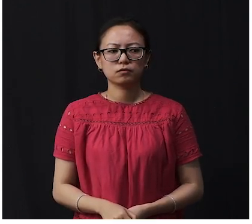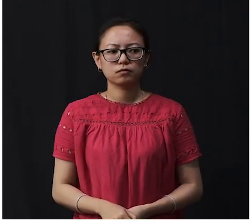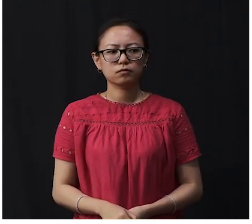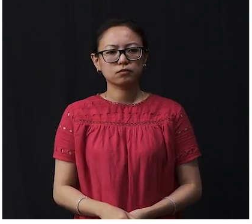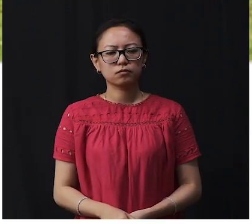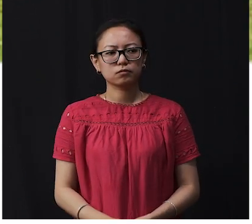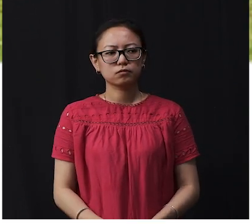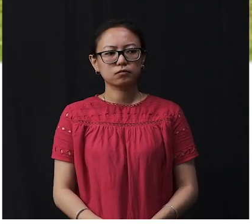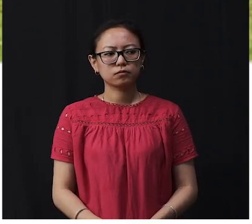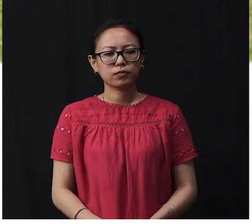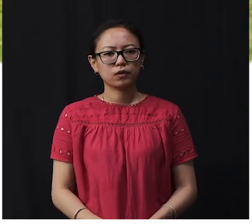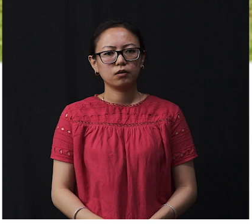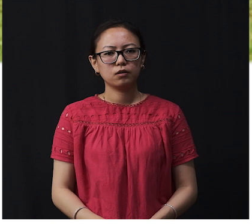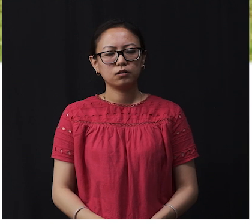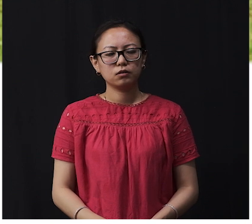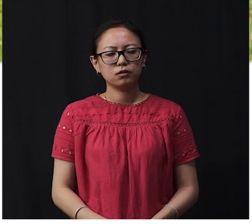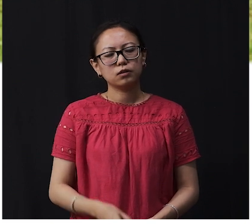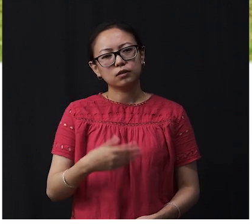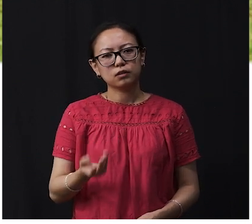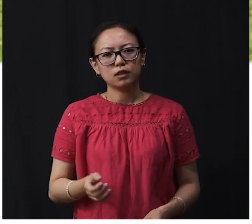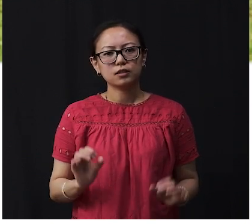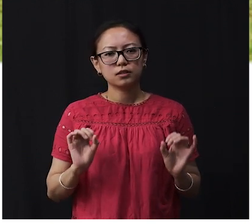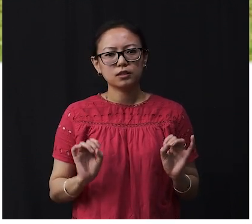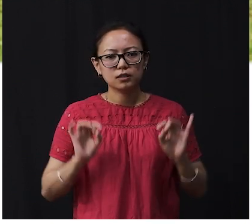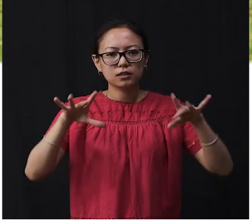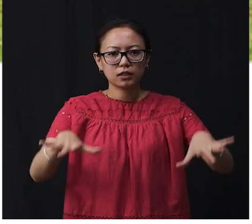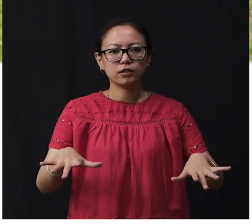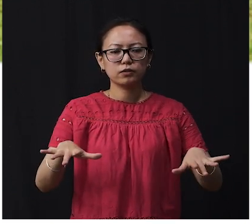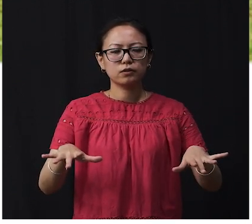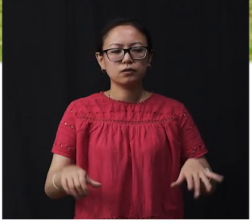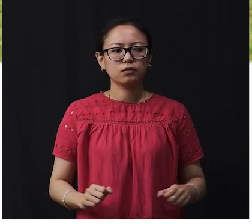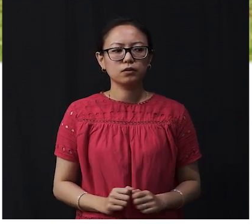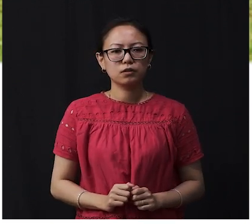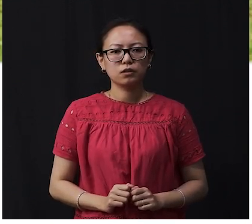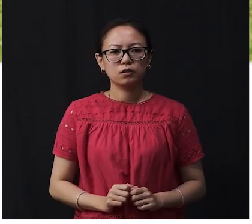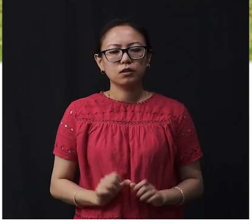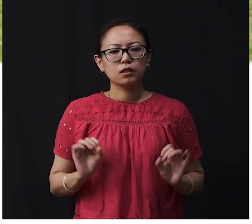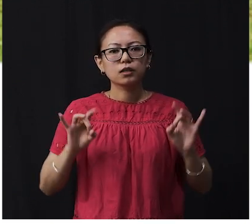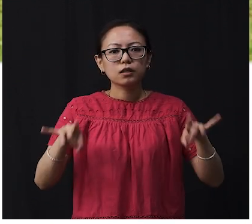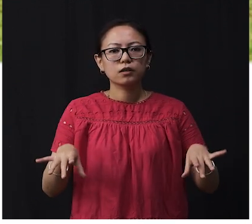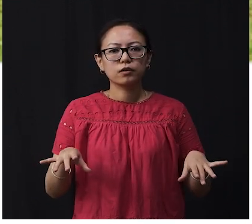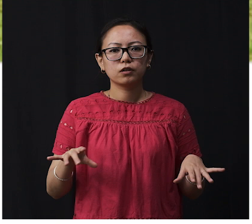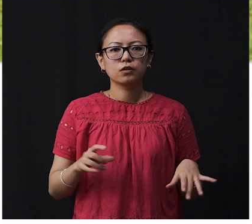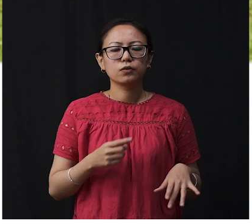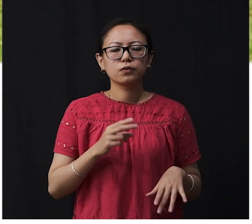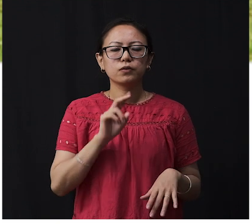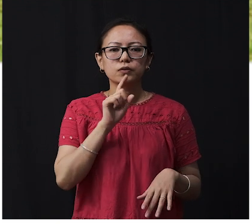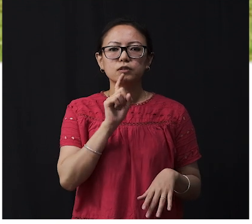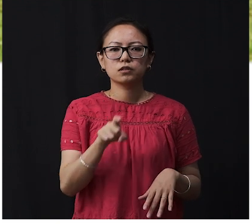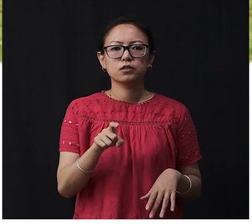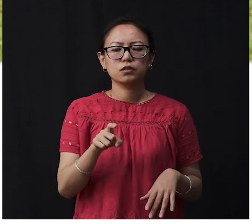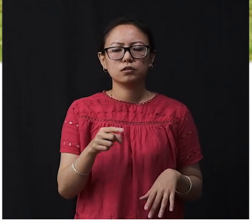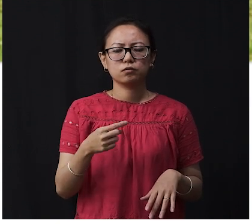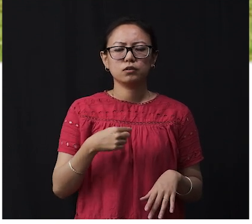All right, now the next animal, that is a kangaroo. The kangaroo said, I shall use